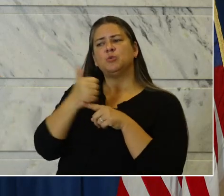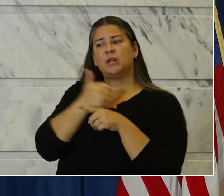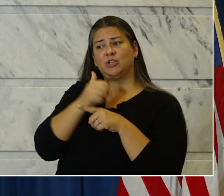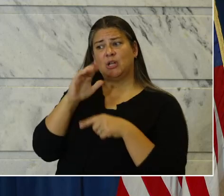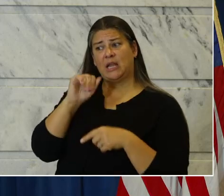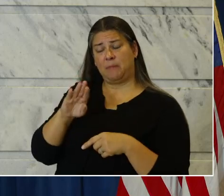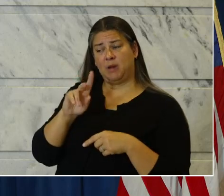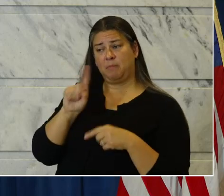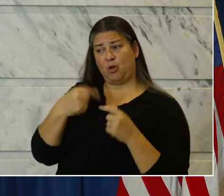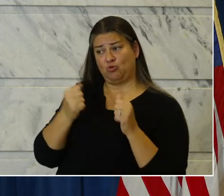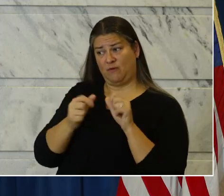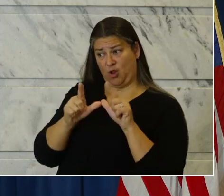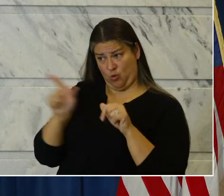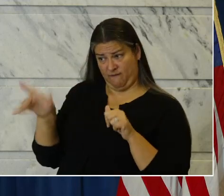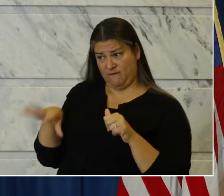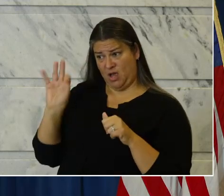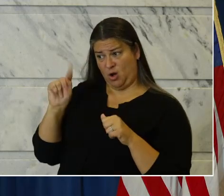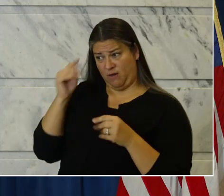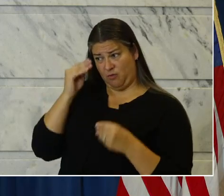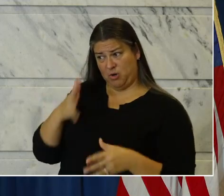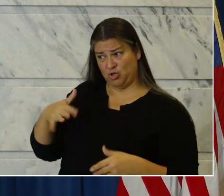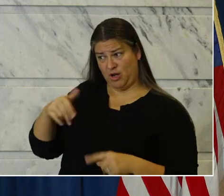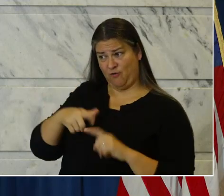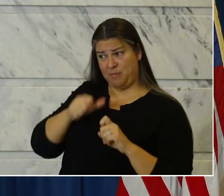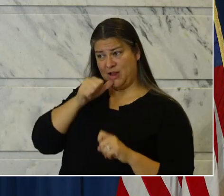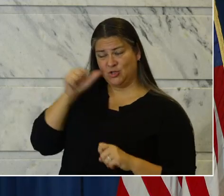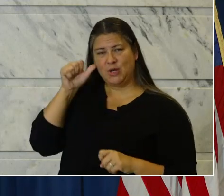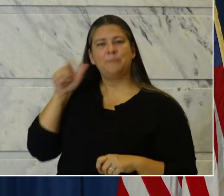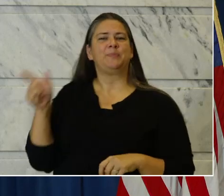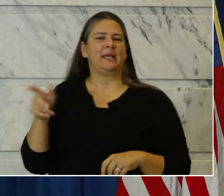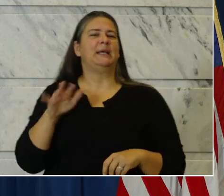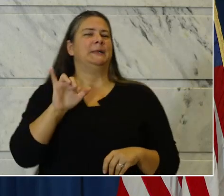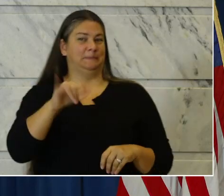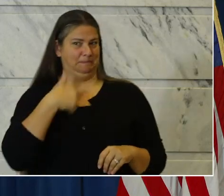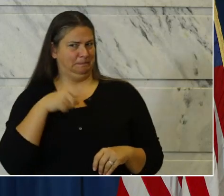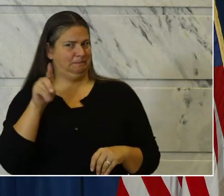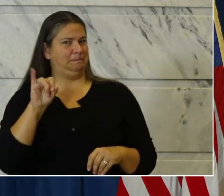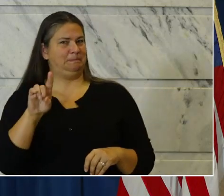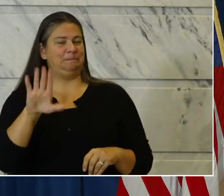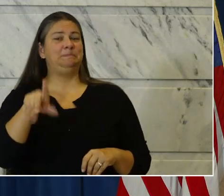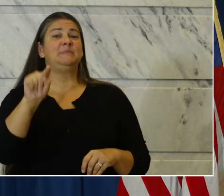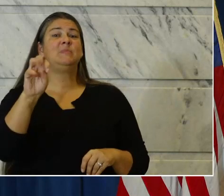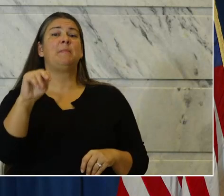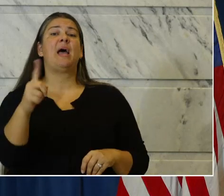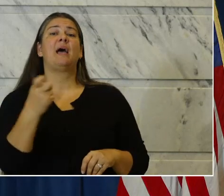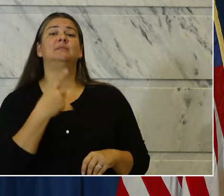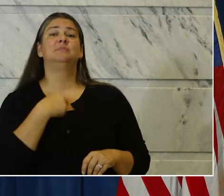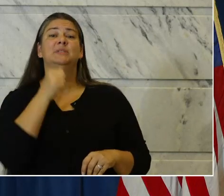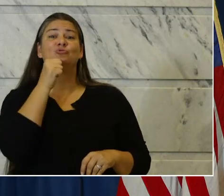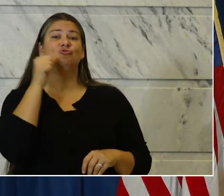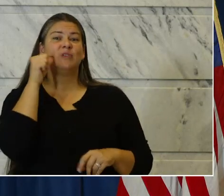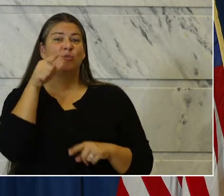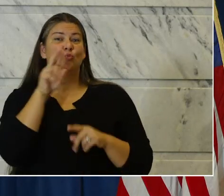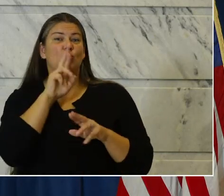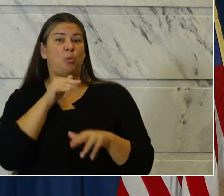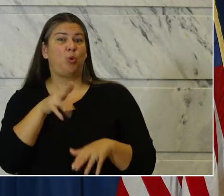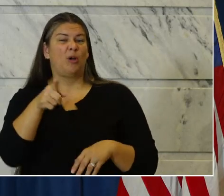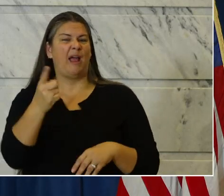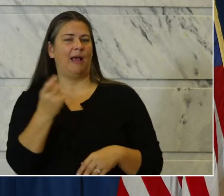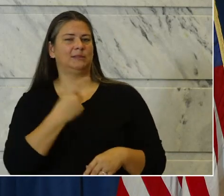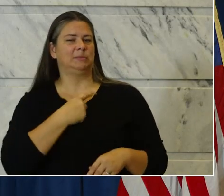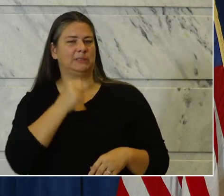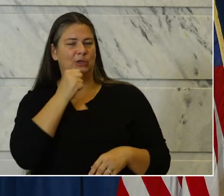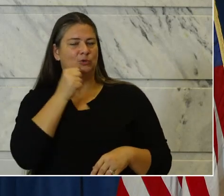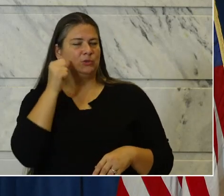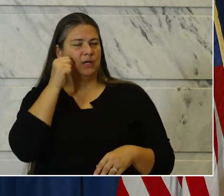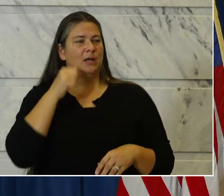Have you found anything out? Yeah, the Tom's question from yesterday on the transportation cabinet, I believe we have